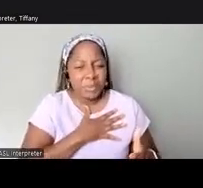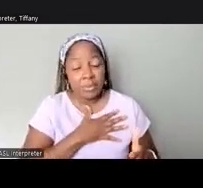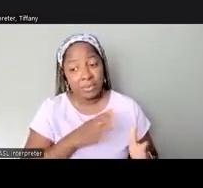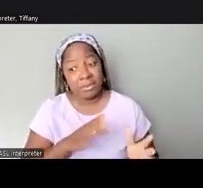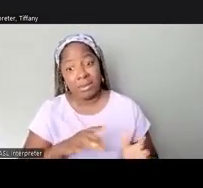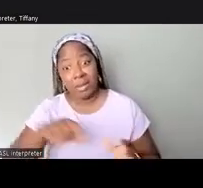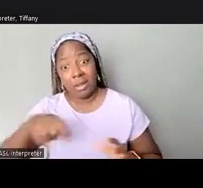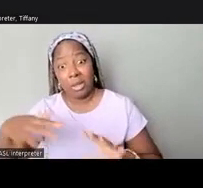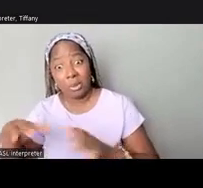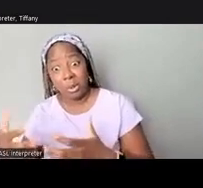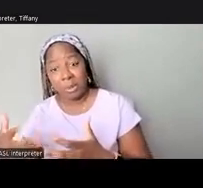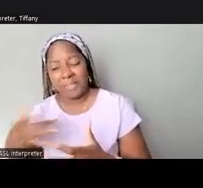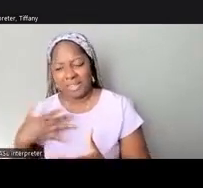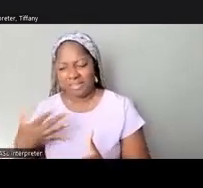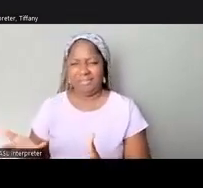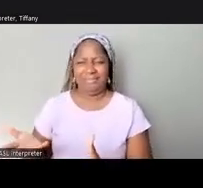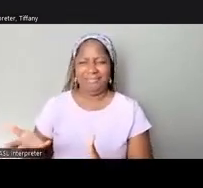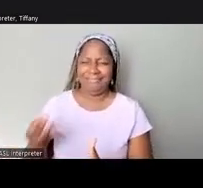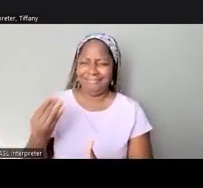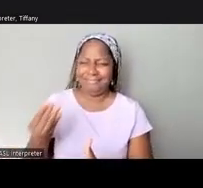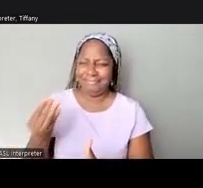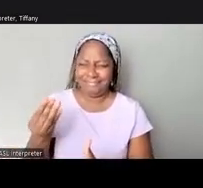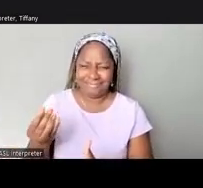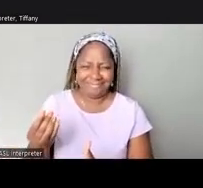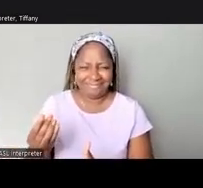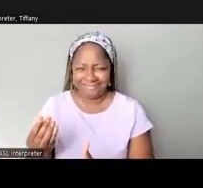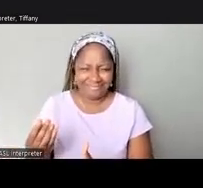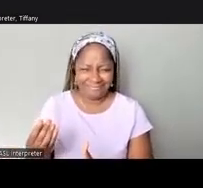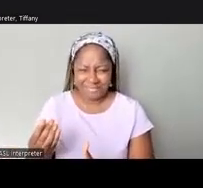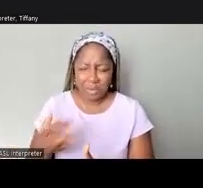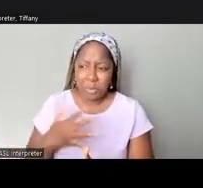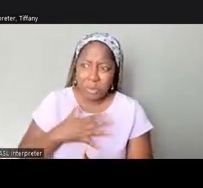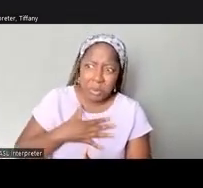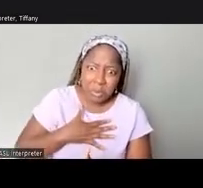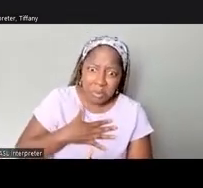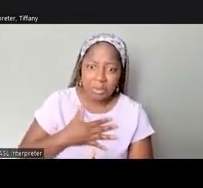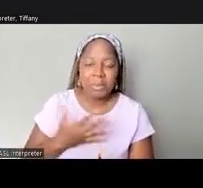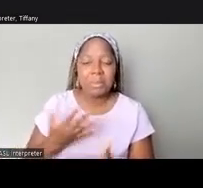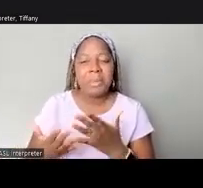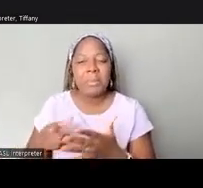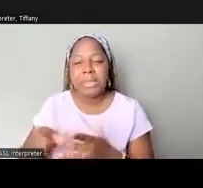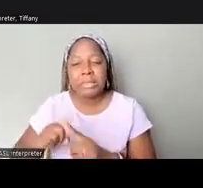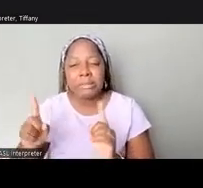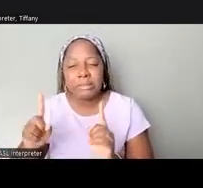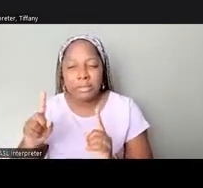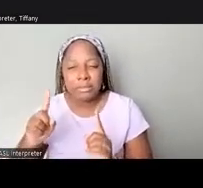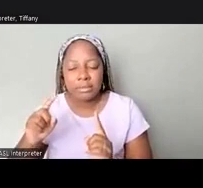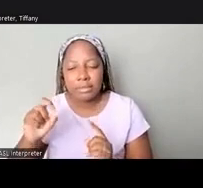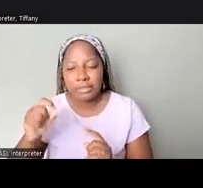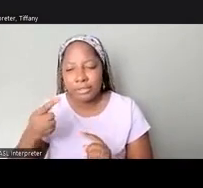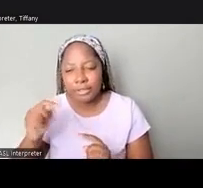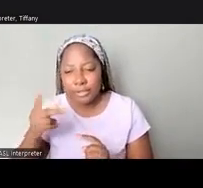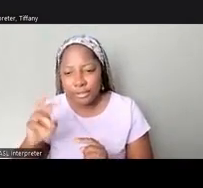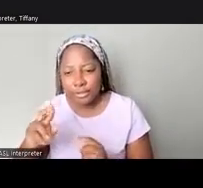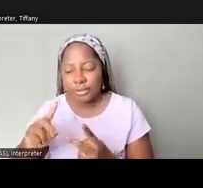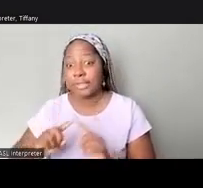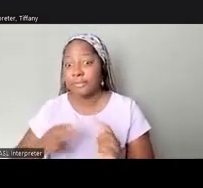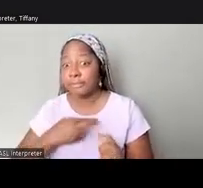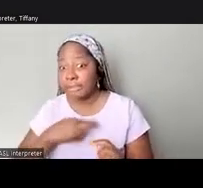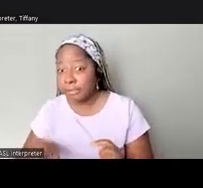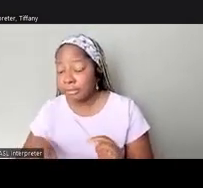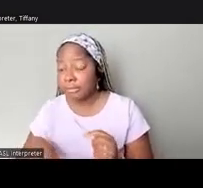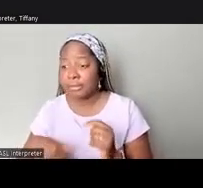don't belong to the mainstream group. Maybe it's not applicable to them, so they're not coming forward. And there isn't a lot